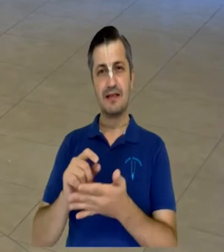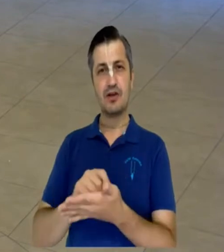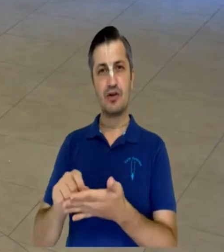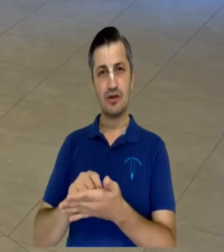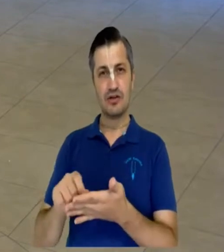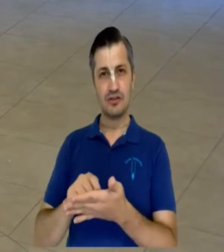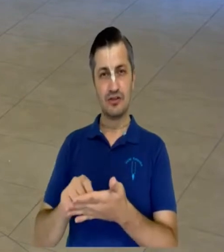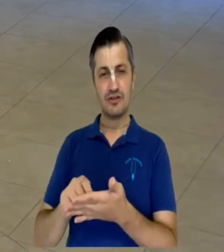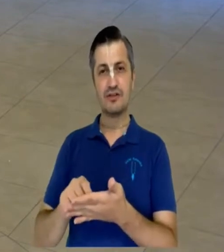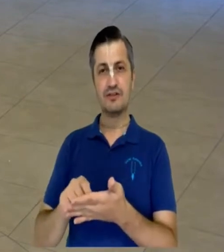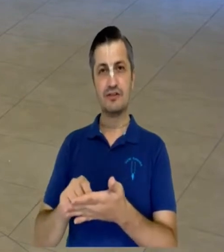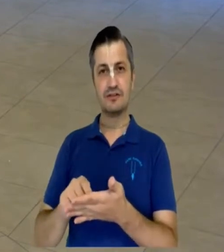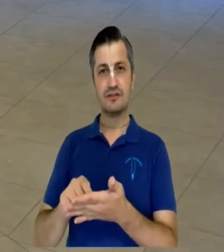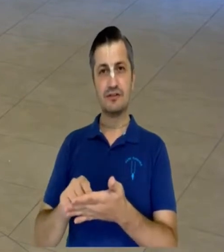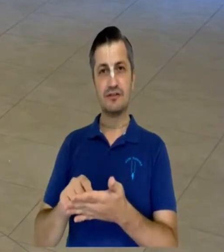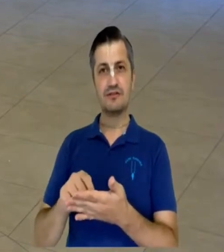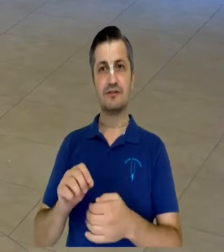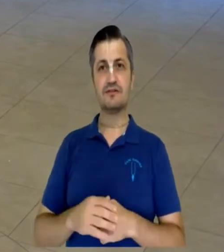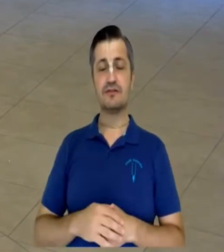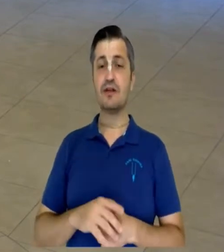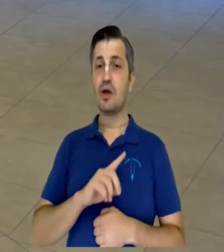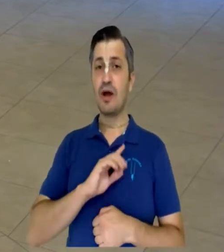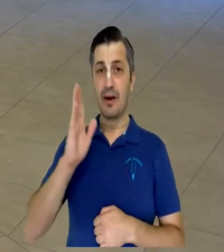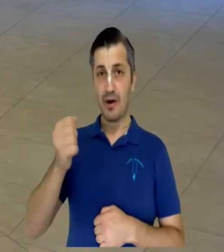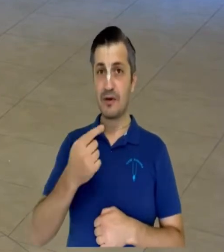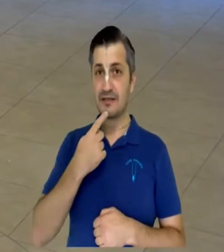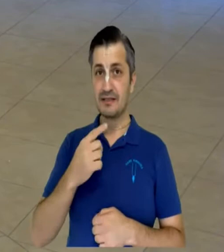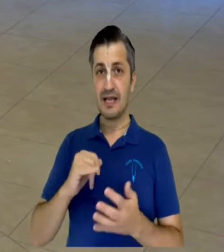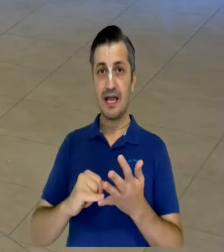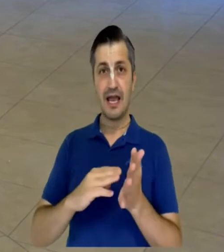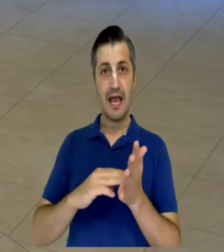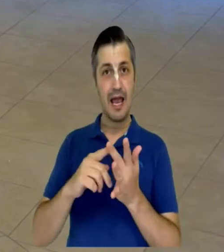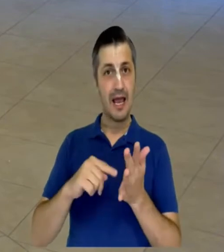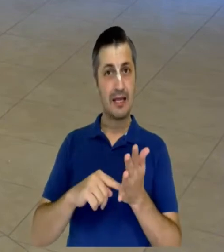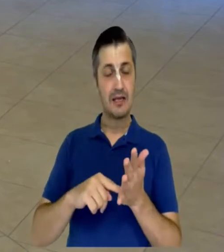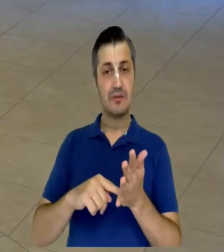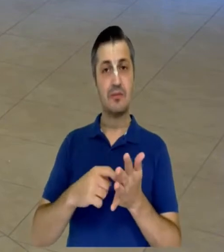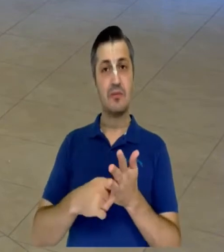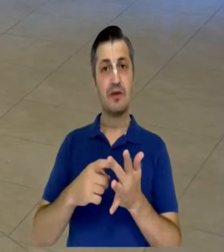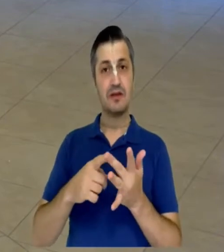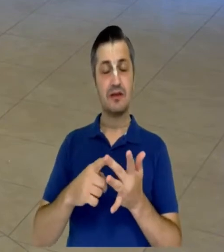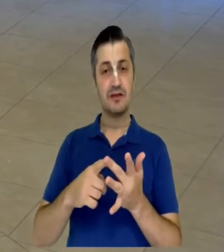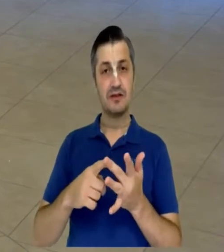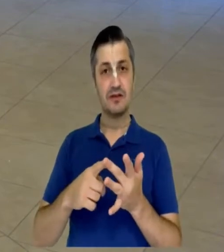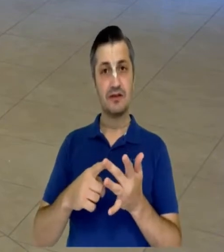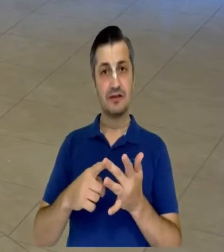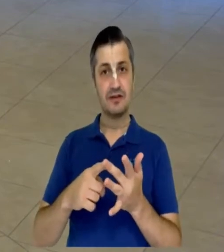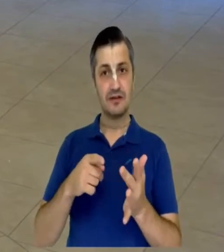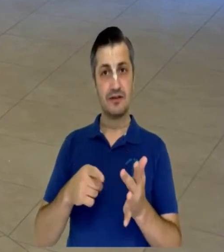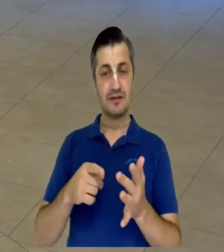here quotes Smriti scripture in the second paragraph. The word Loke